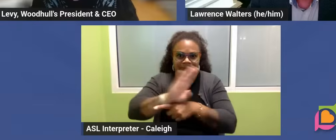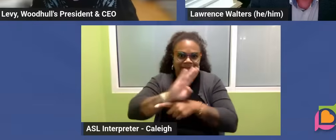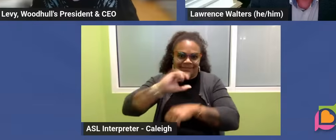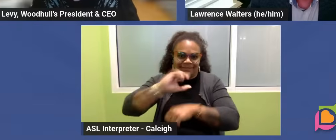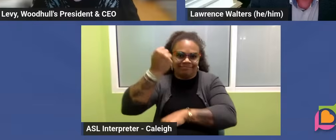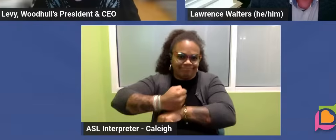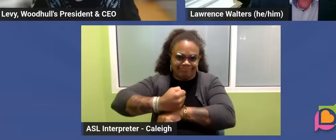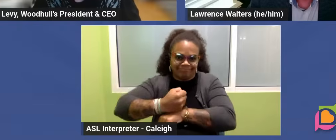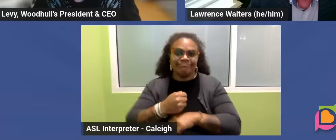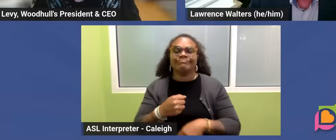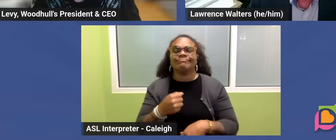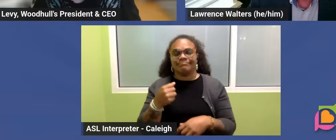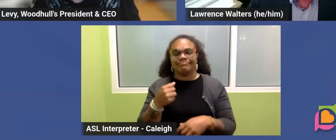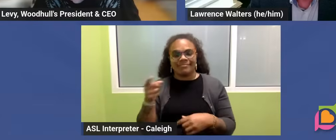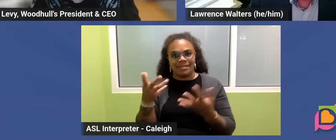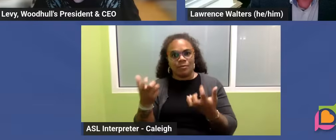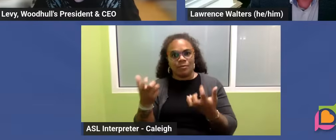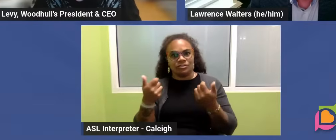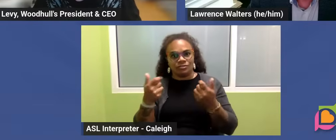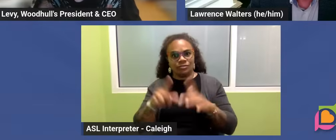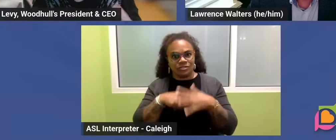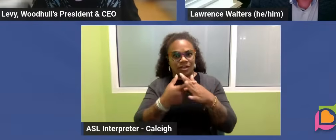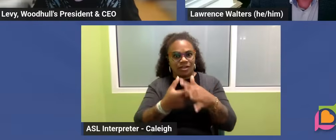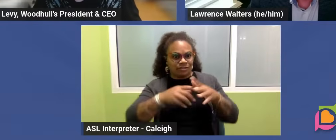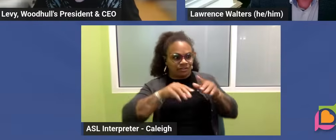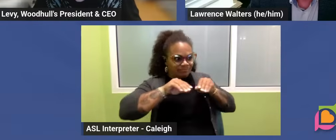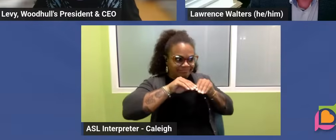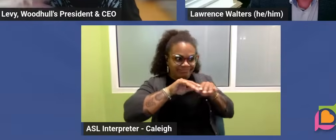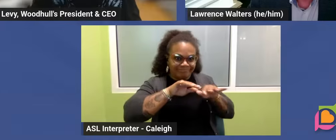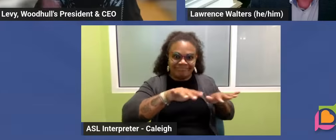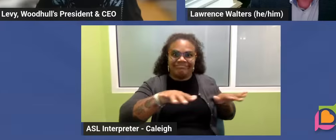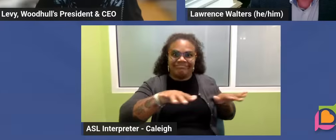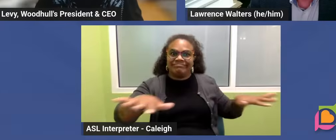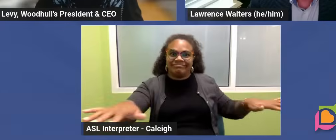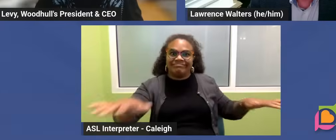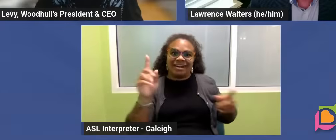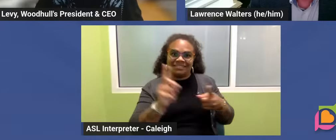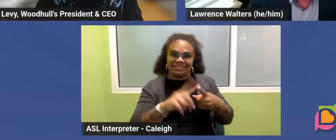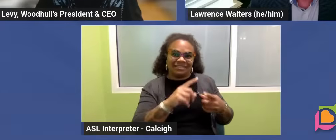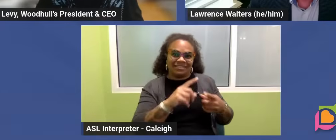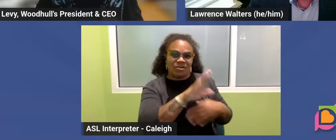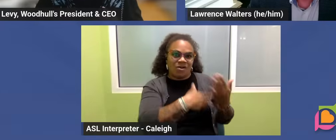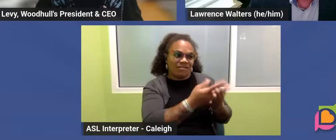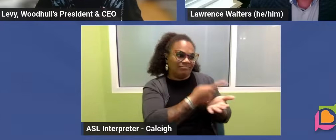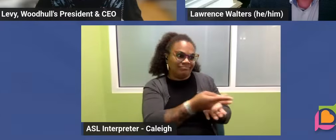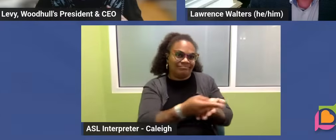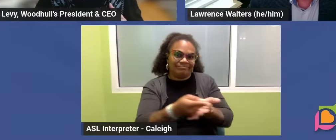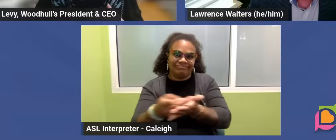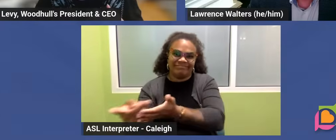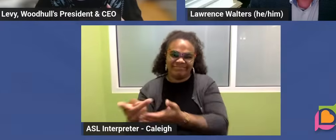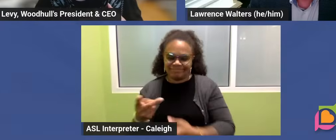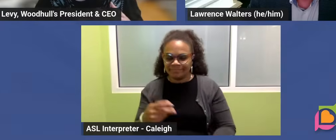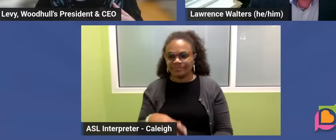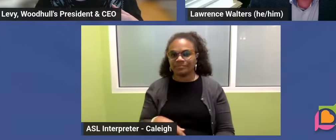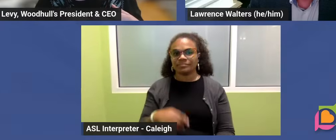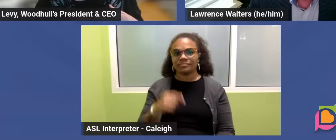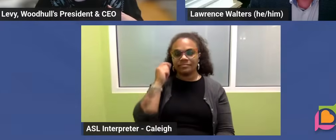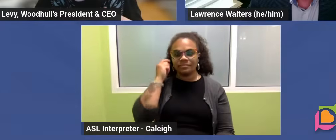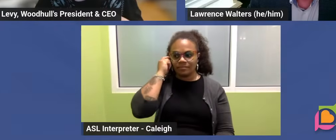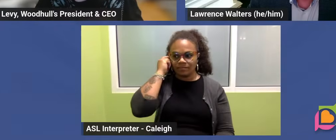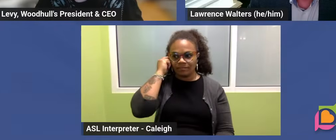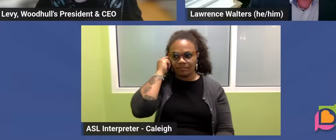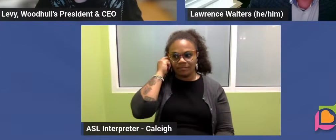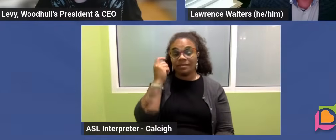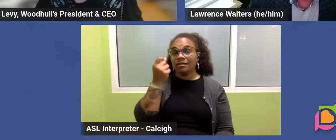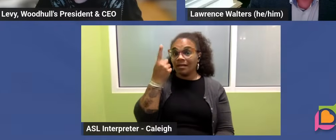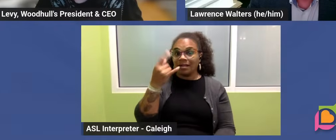to start this chilling effect. Well, what chilling effect around the First Amendment is